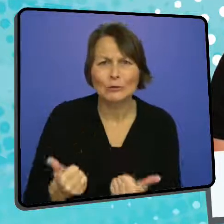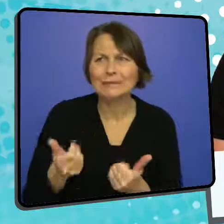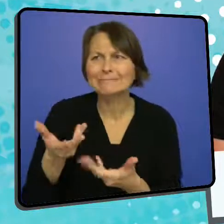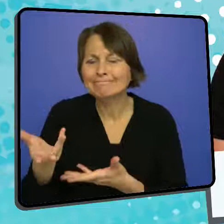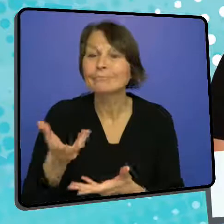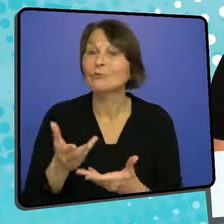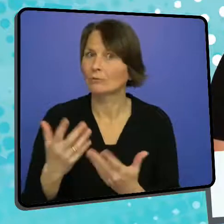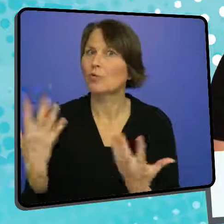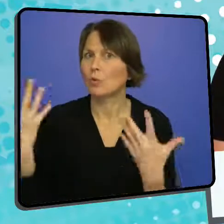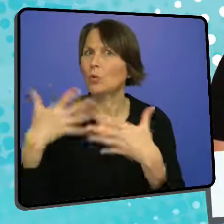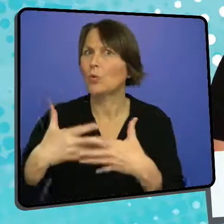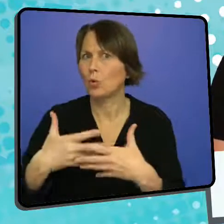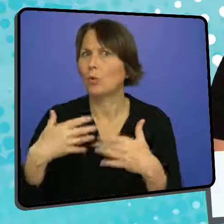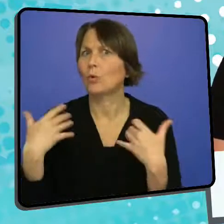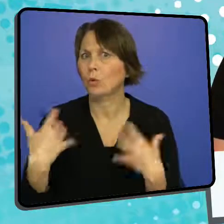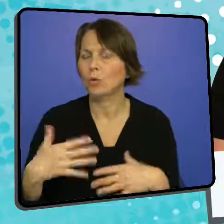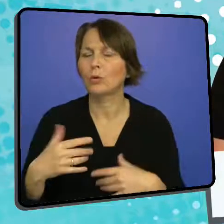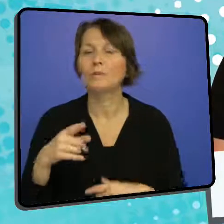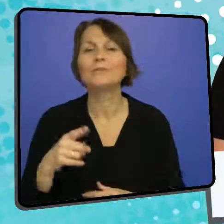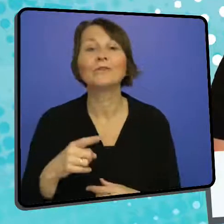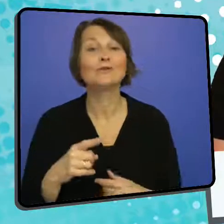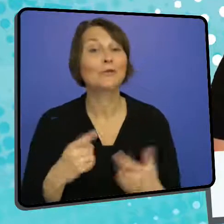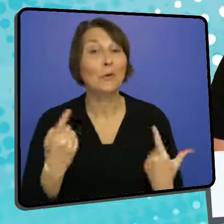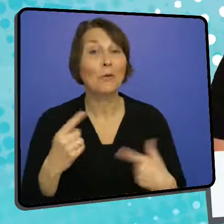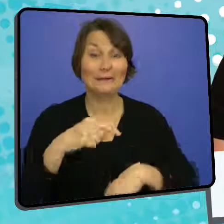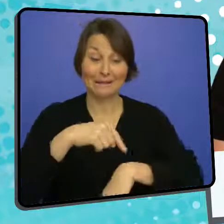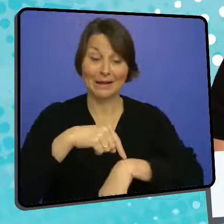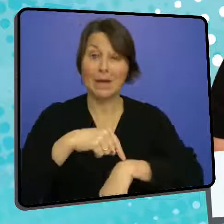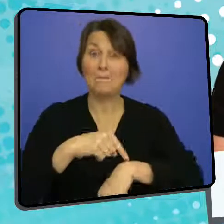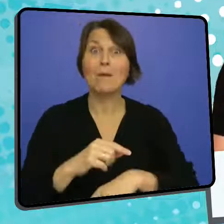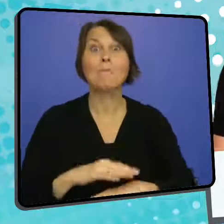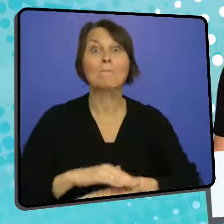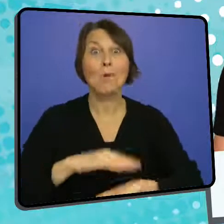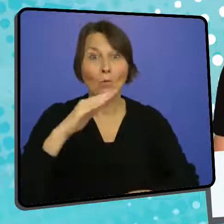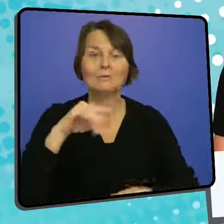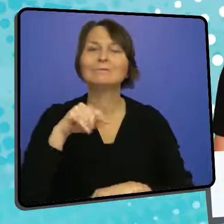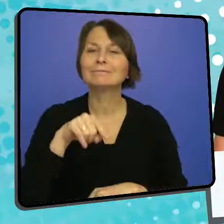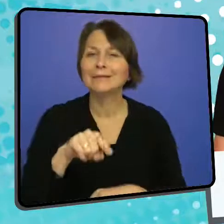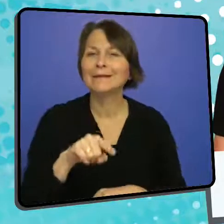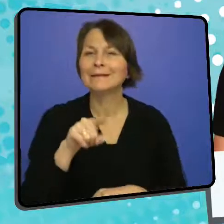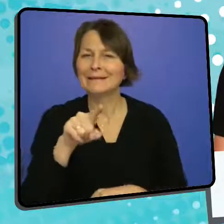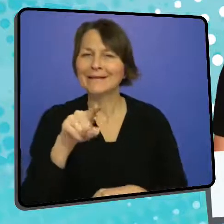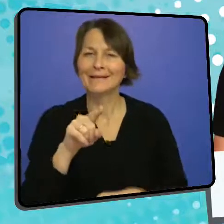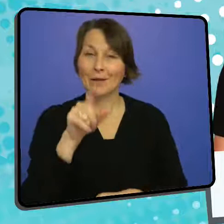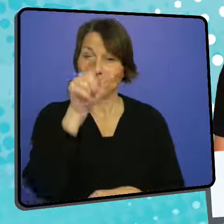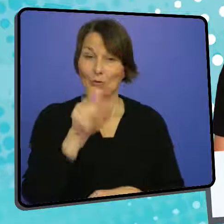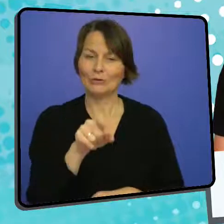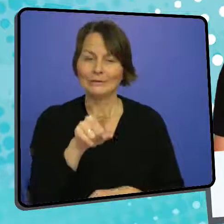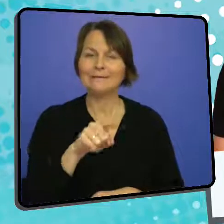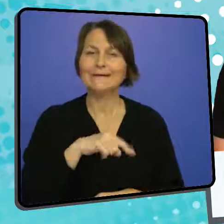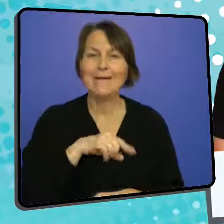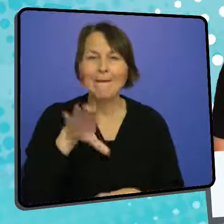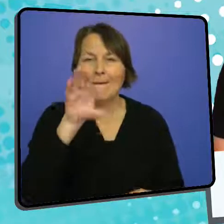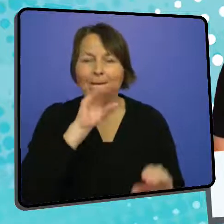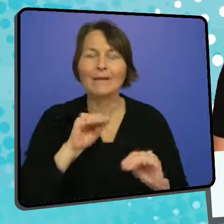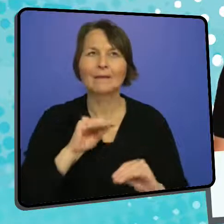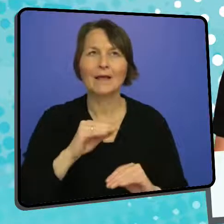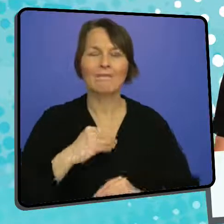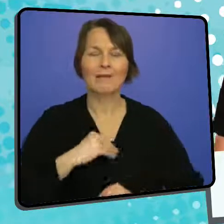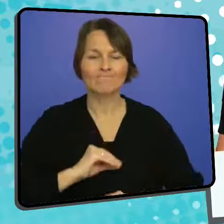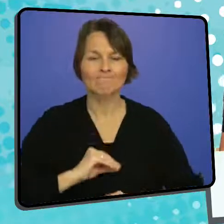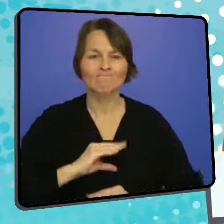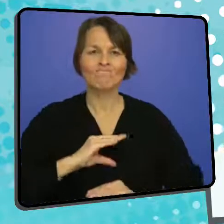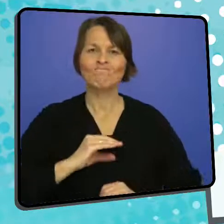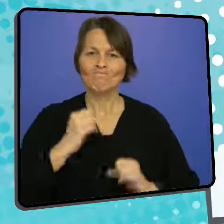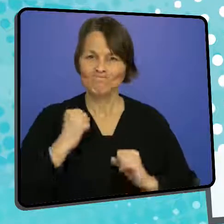of time doing is coaching them on like how to build that confidence in like that they have the tools to